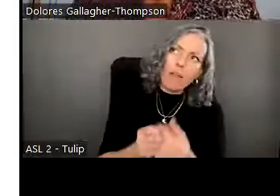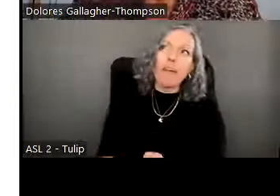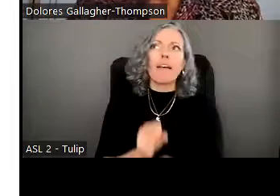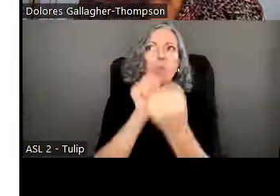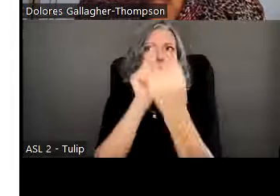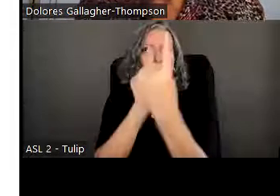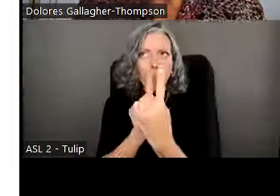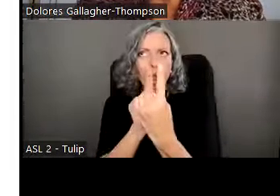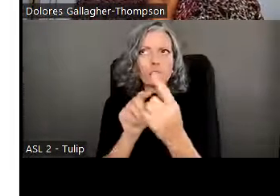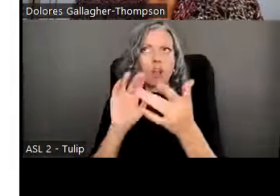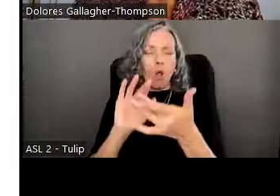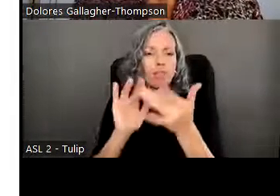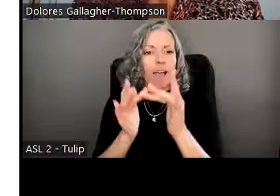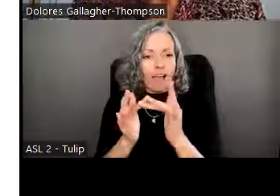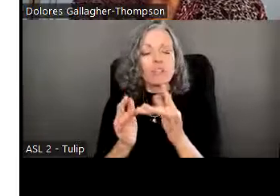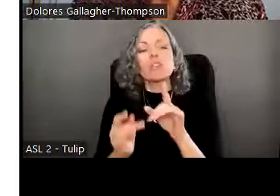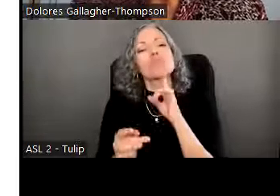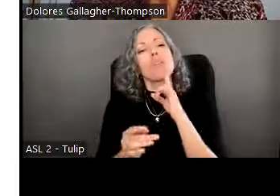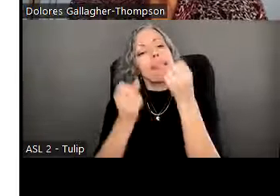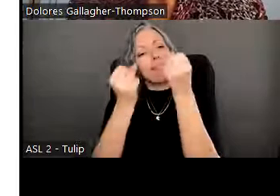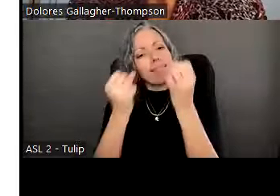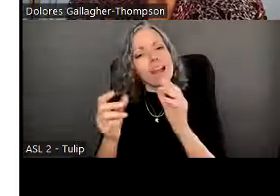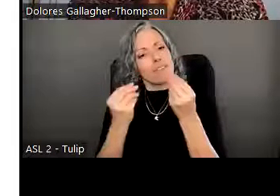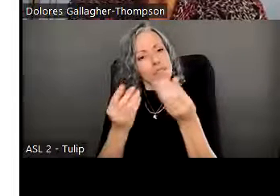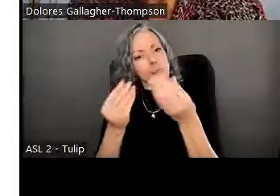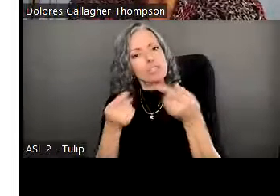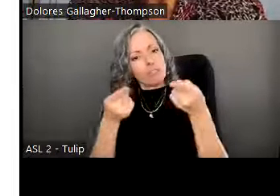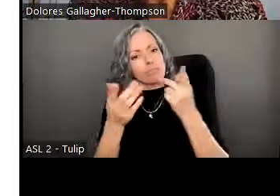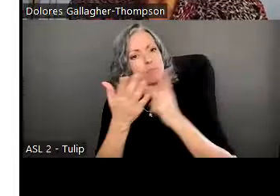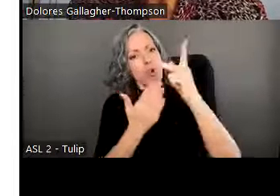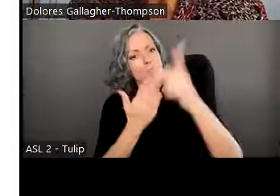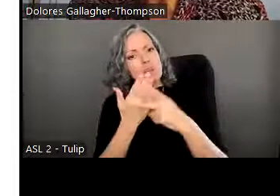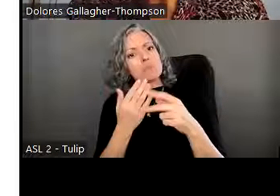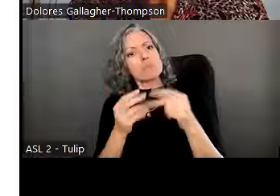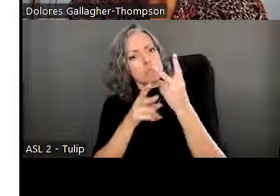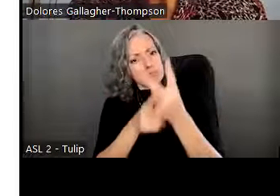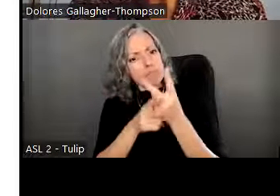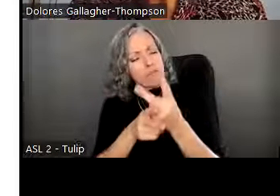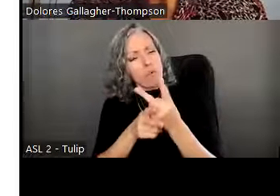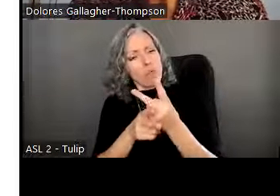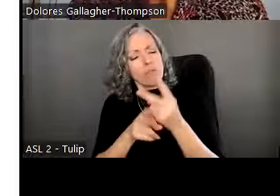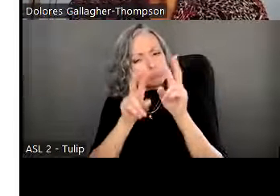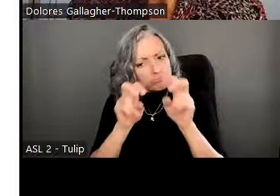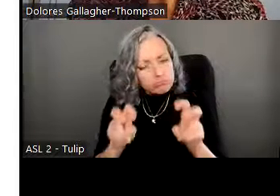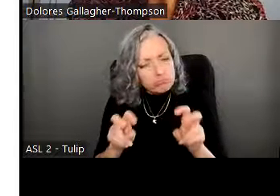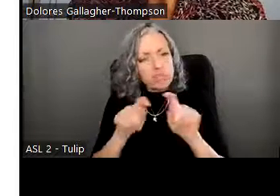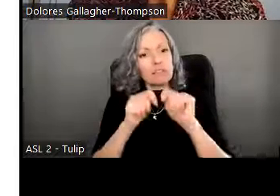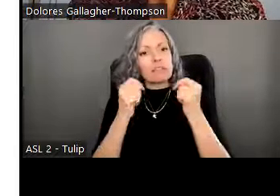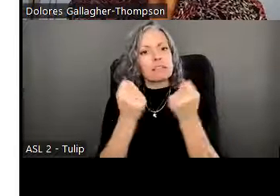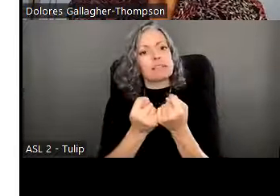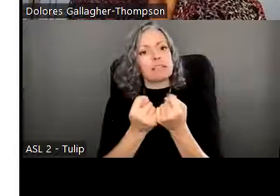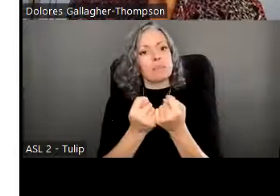face-to-face or online? So you get a lot of information. These programs have been carefully vetted by the team at Benjamin